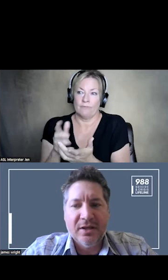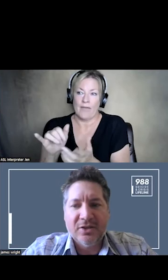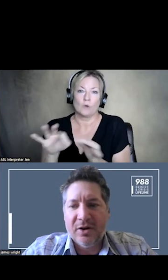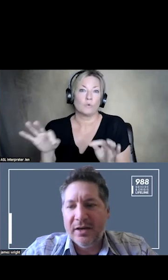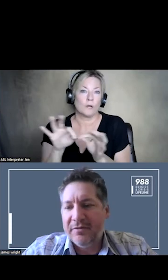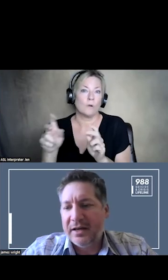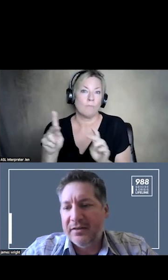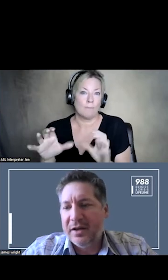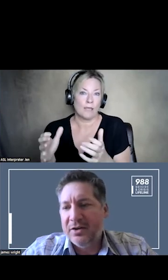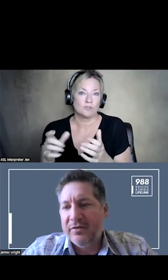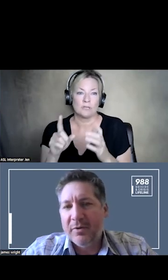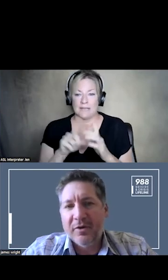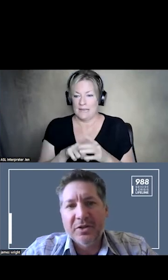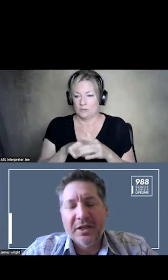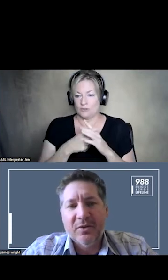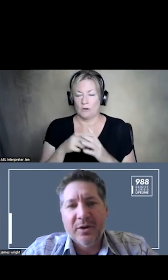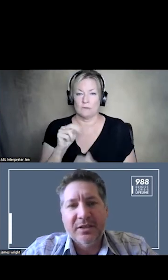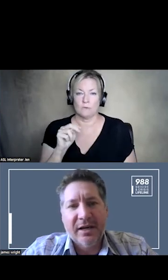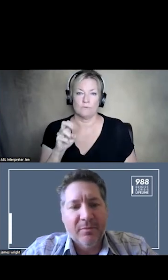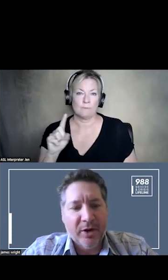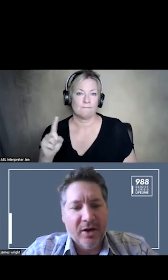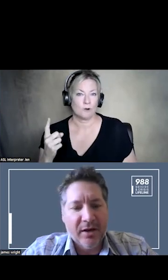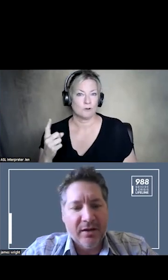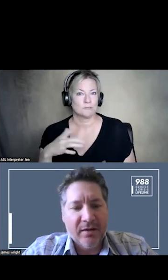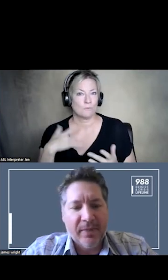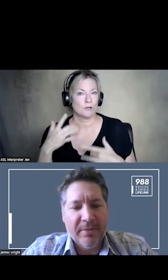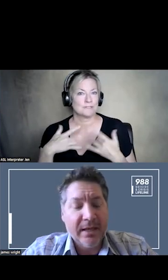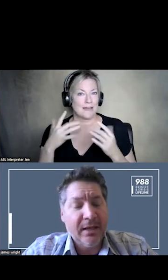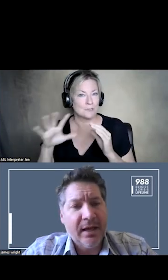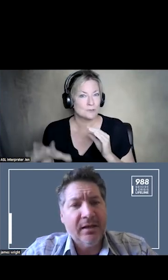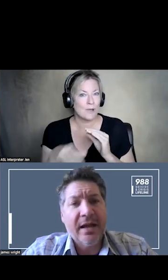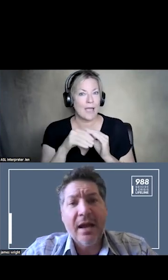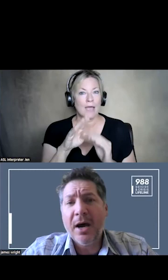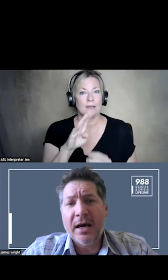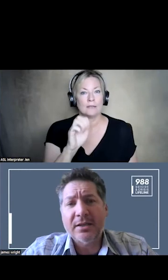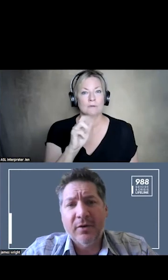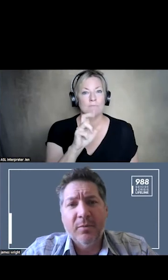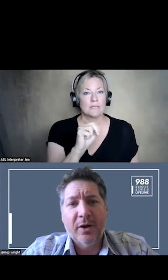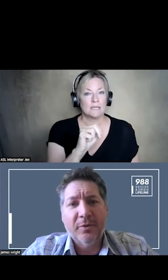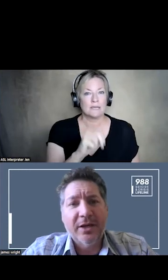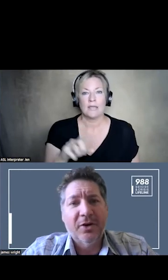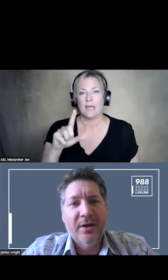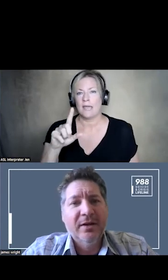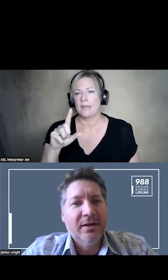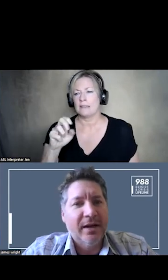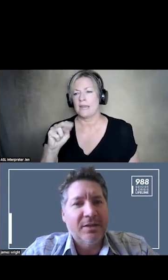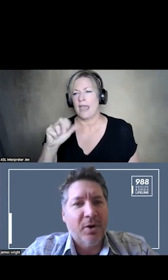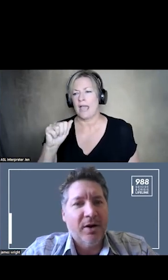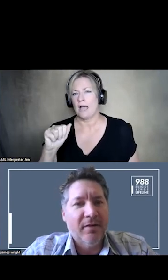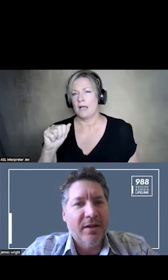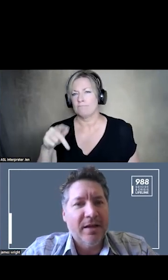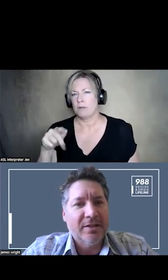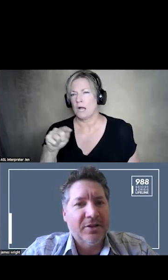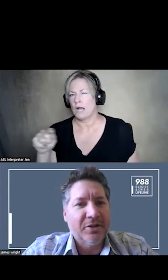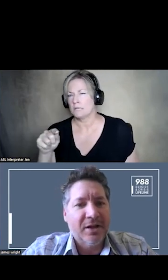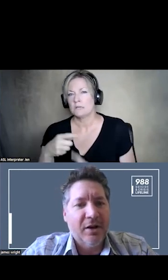Those started effective November 1st, and we're excited to bring on Beacon and Linnea Paz from Puerto Rico as part